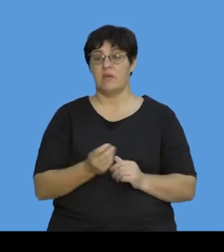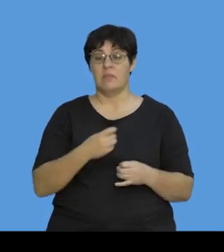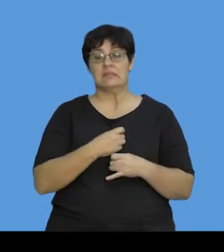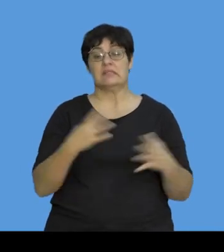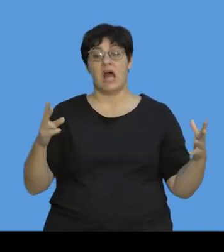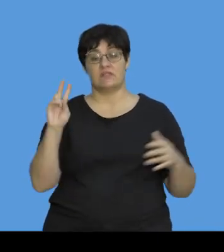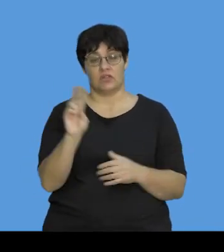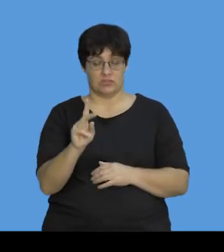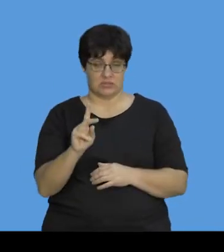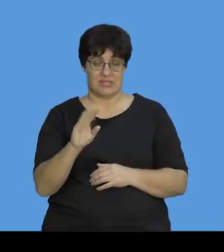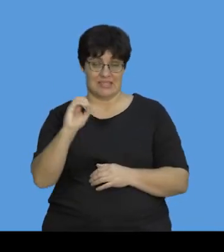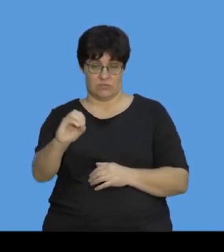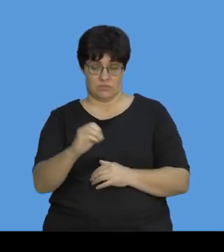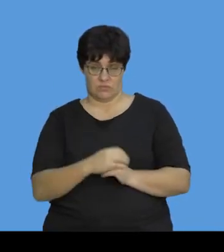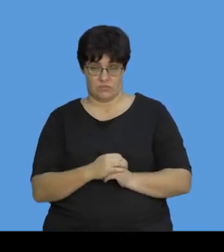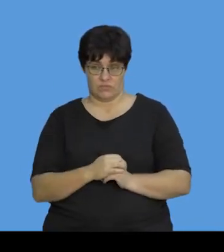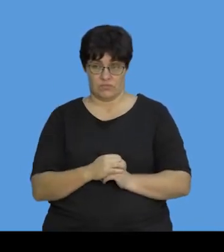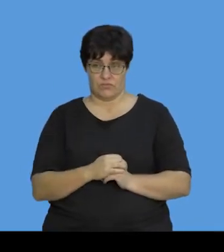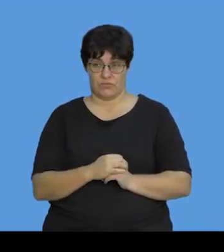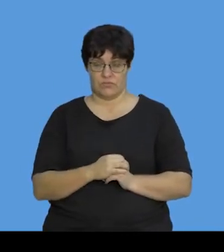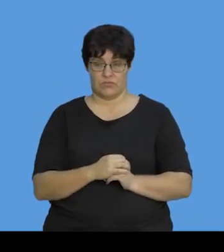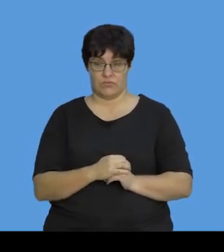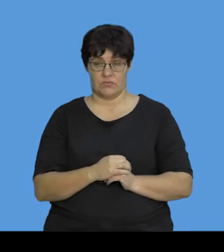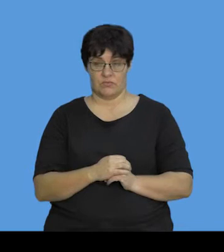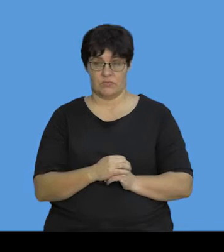My initial velocity is 0.